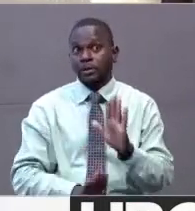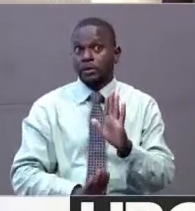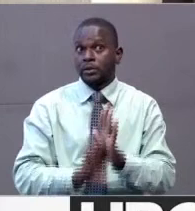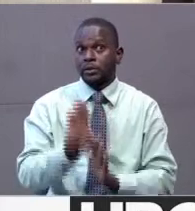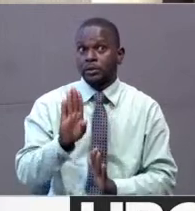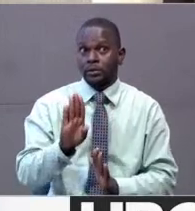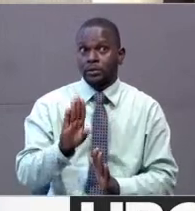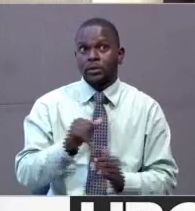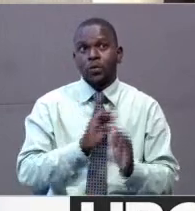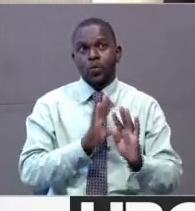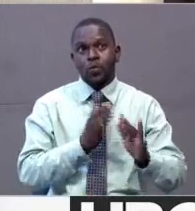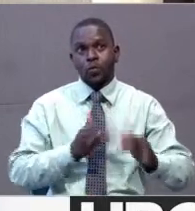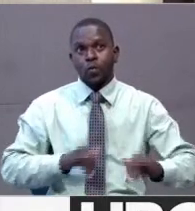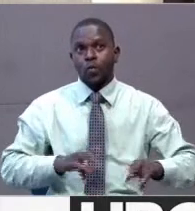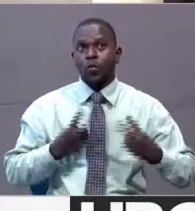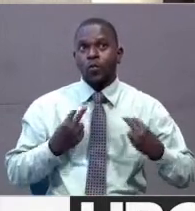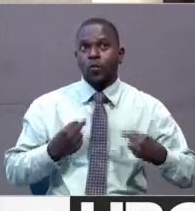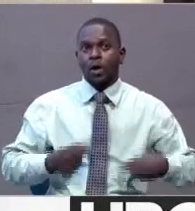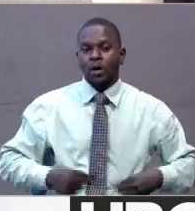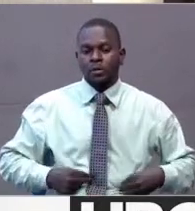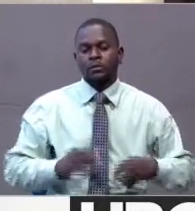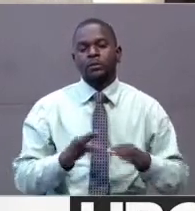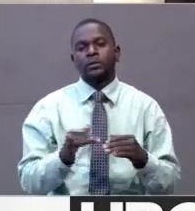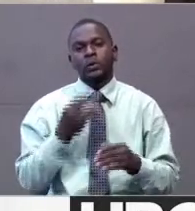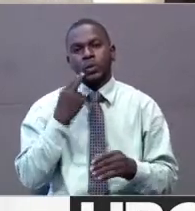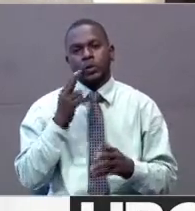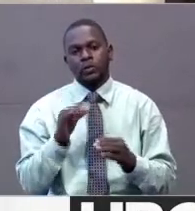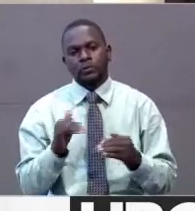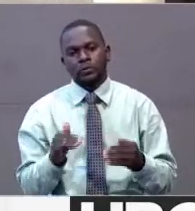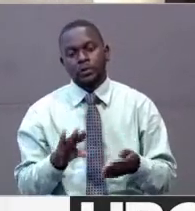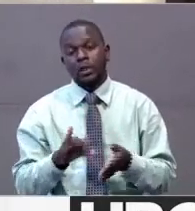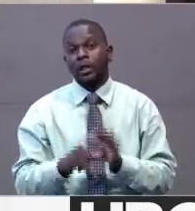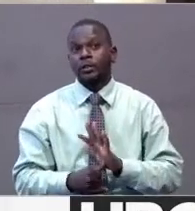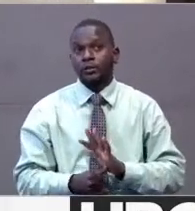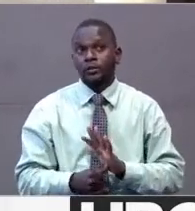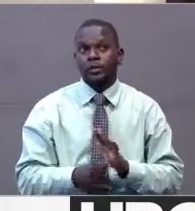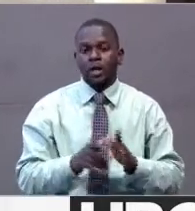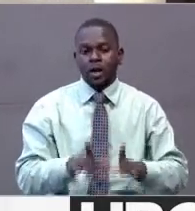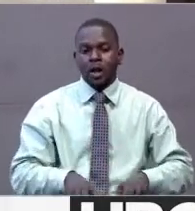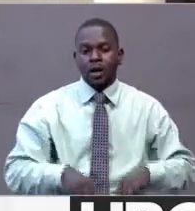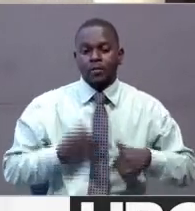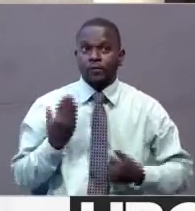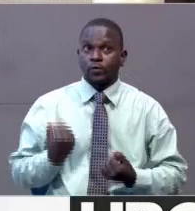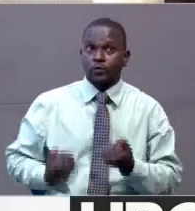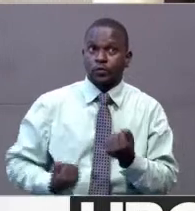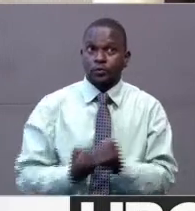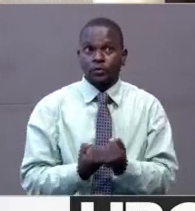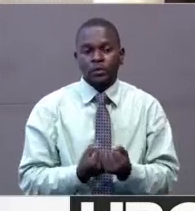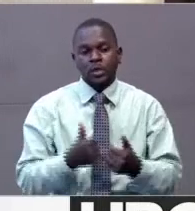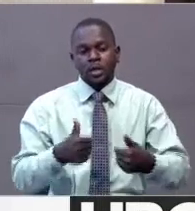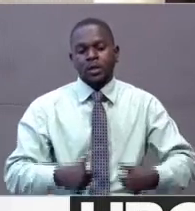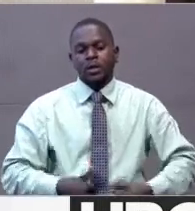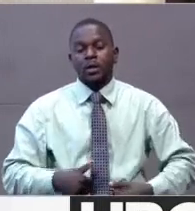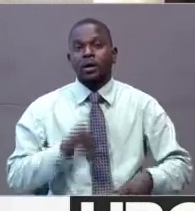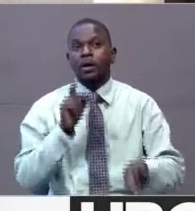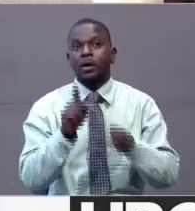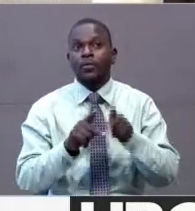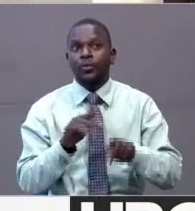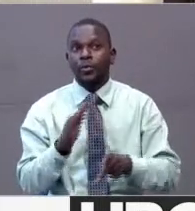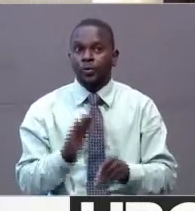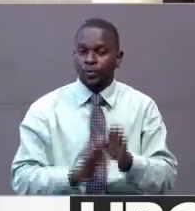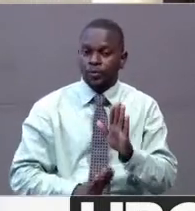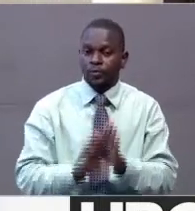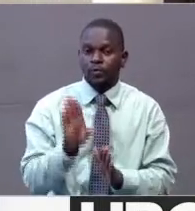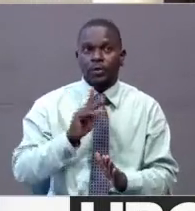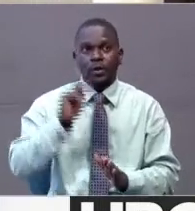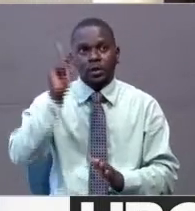are hygienically healthy. We look at aspects of livelihood support. The young people are able to develop life